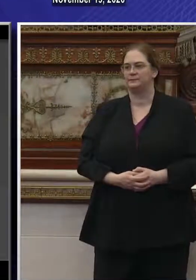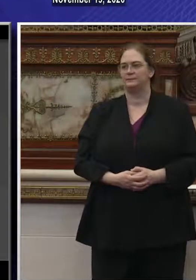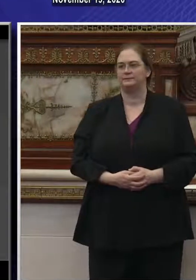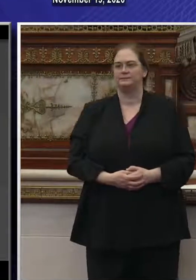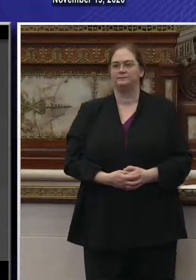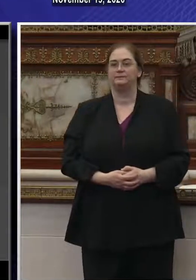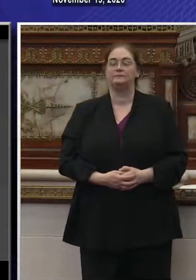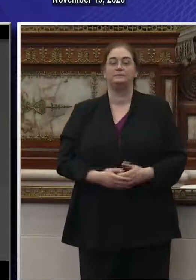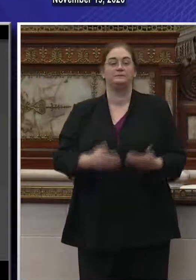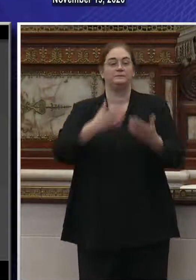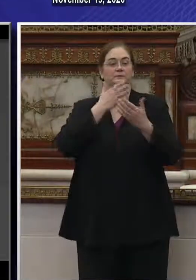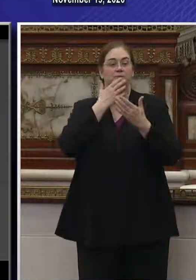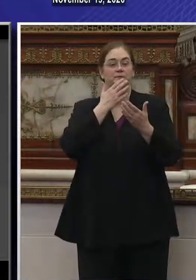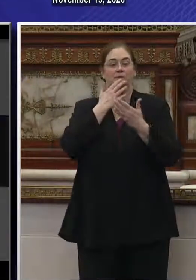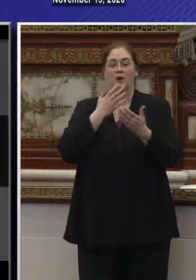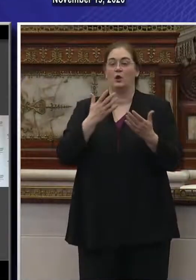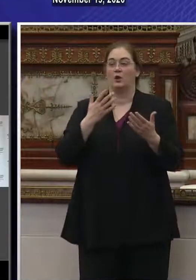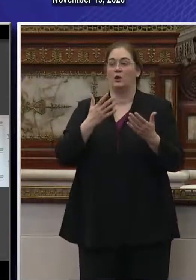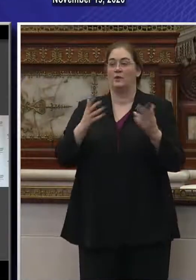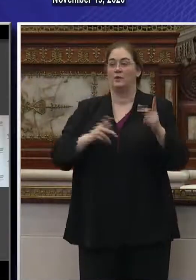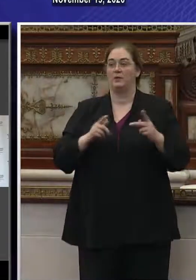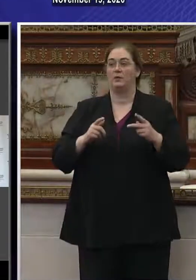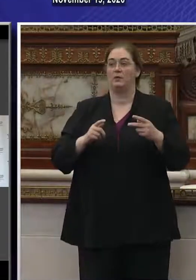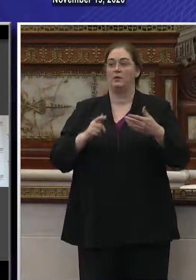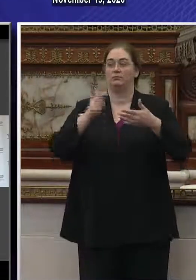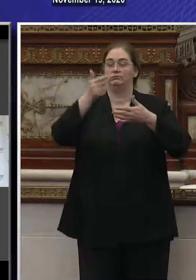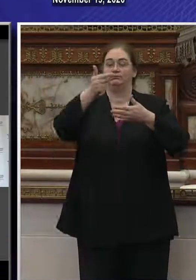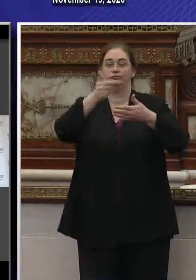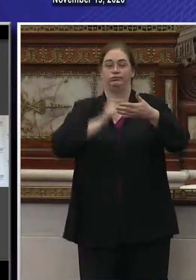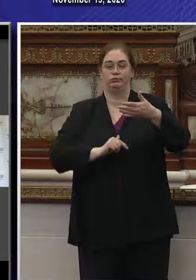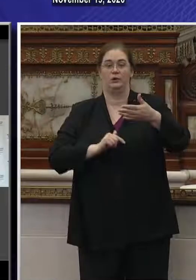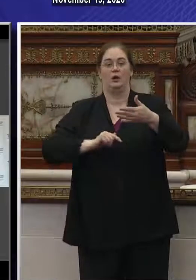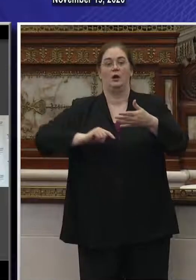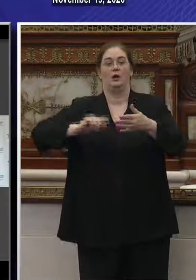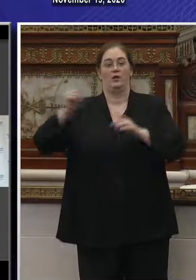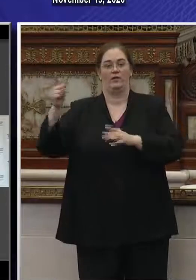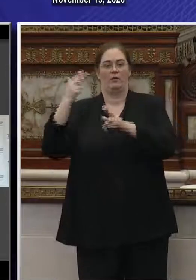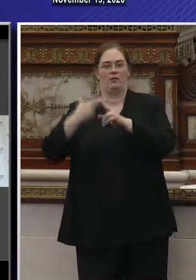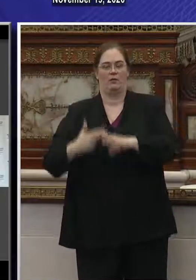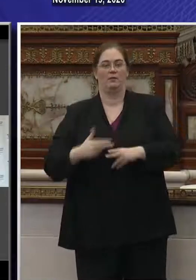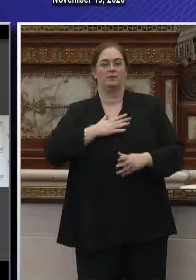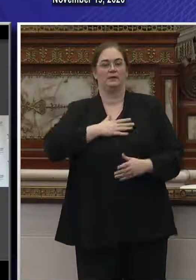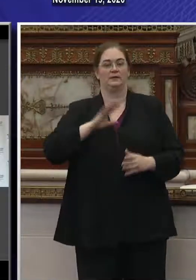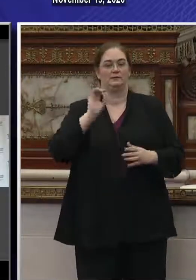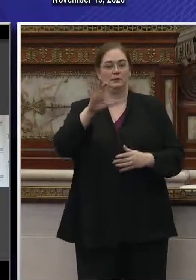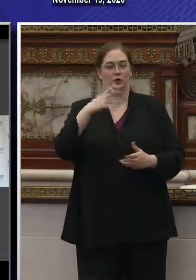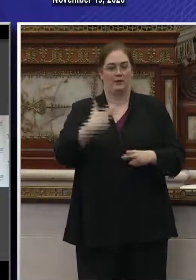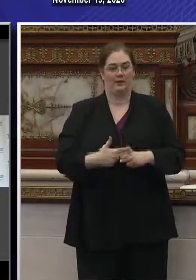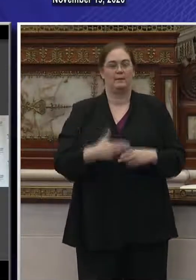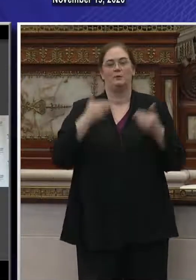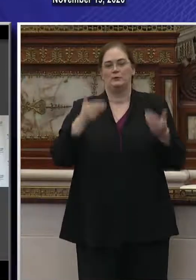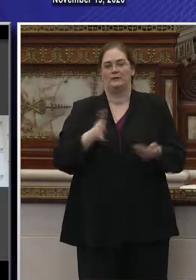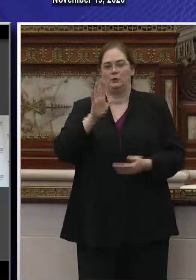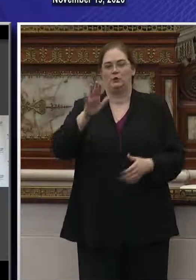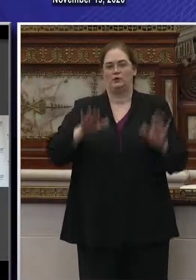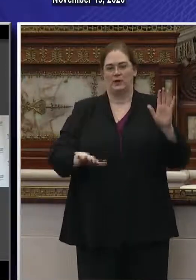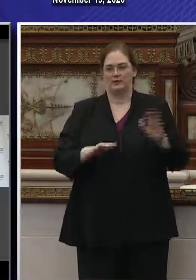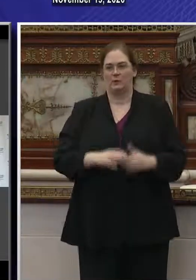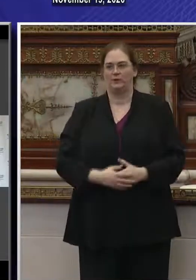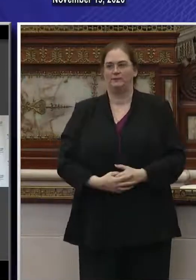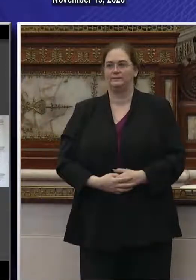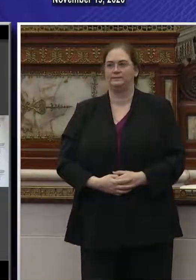Thank you. If we could have folks go in the order in which your name was called, please state your name for the record and proceed with your